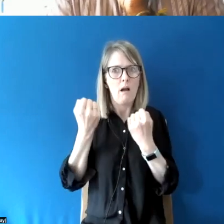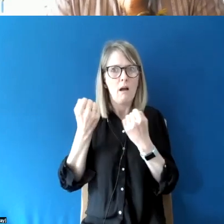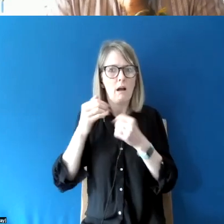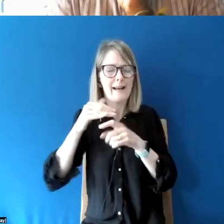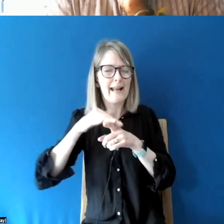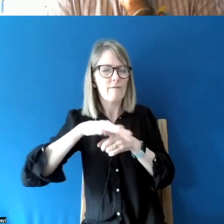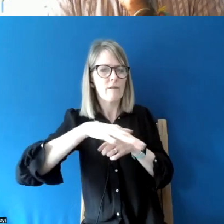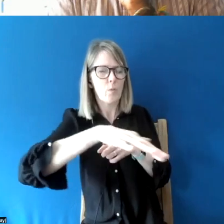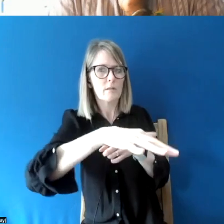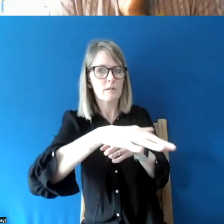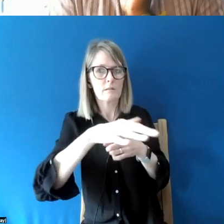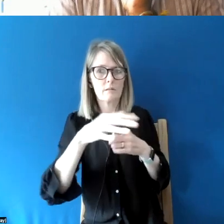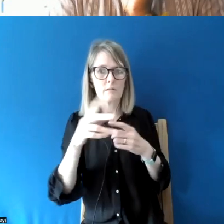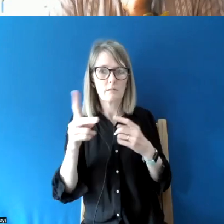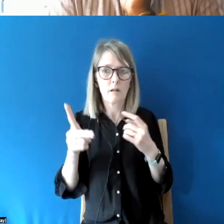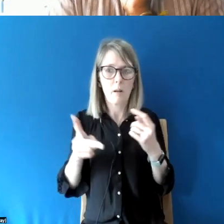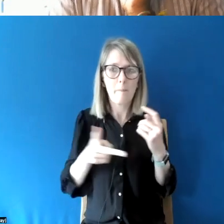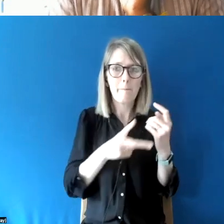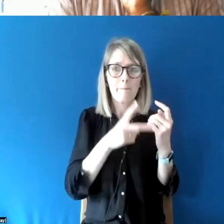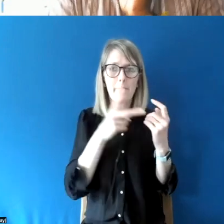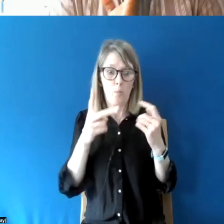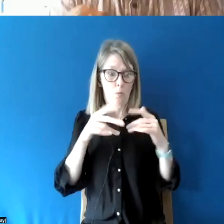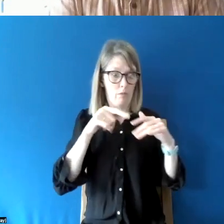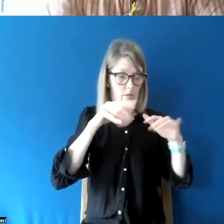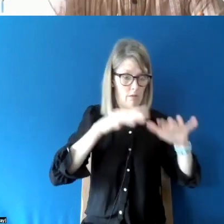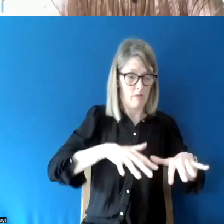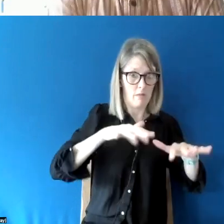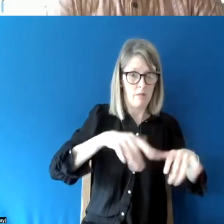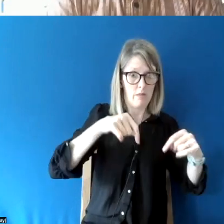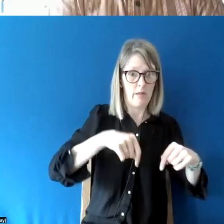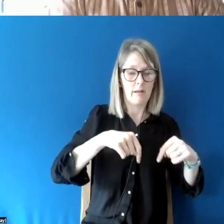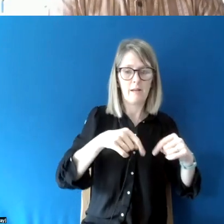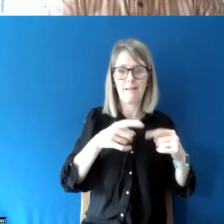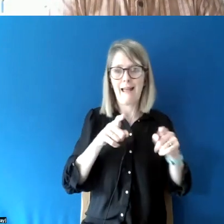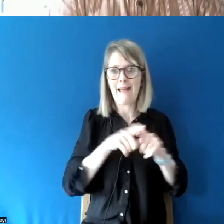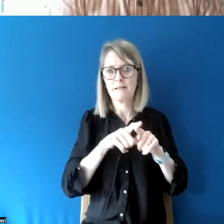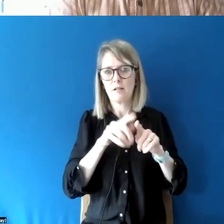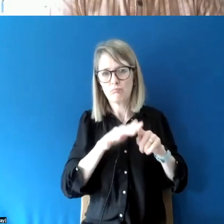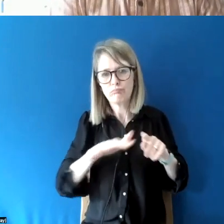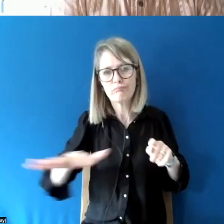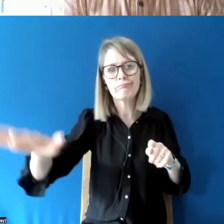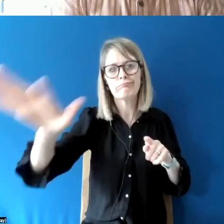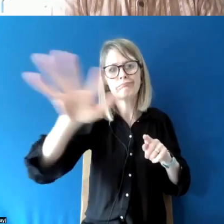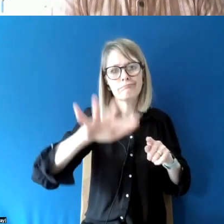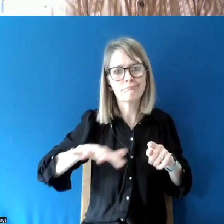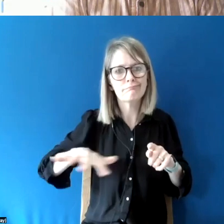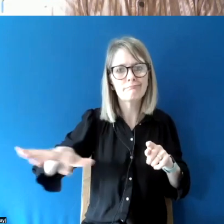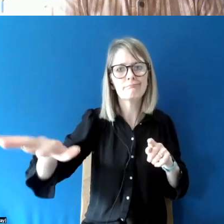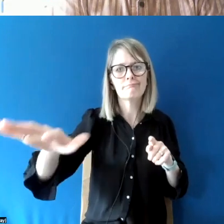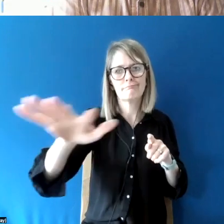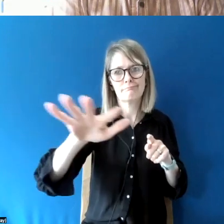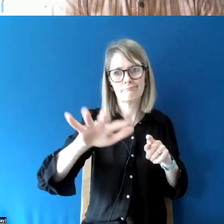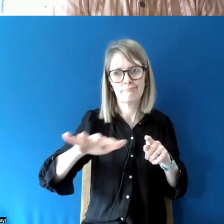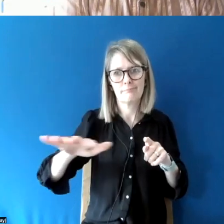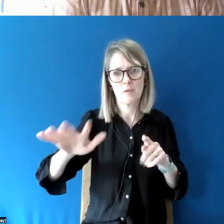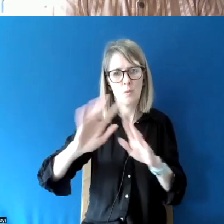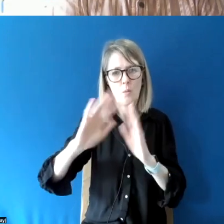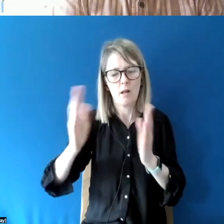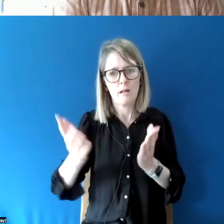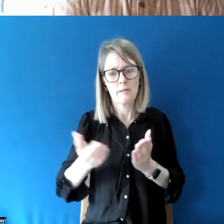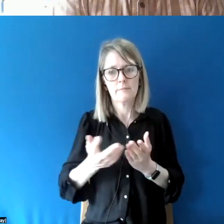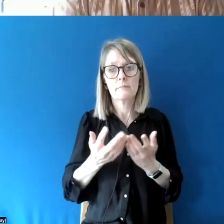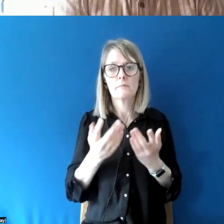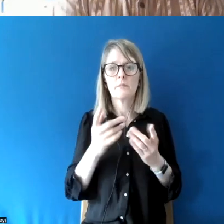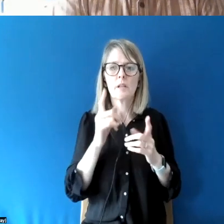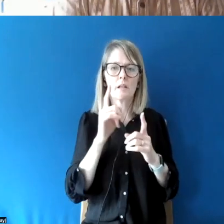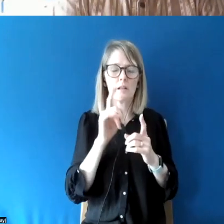both within this country and beyond. So the first question is that we need